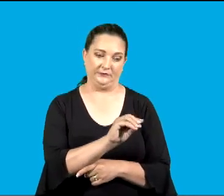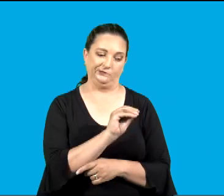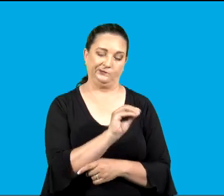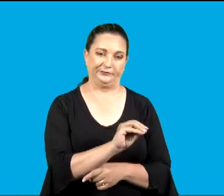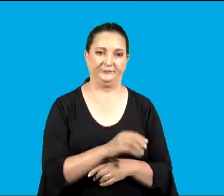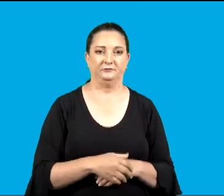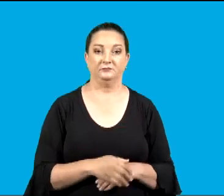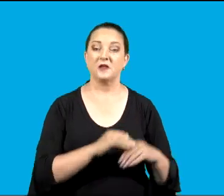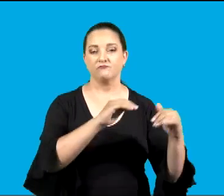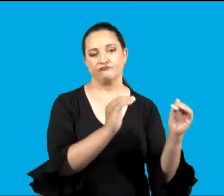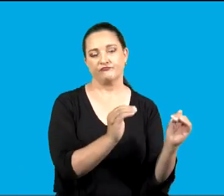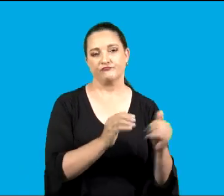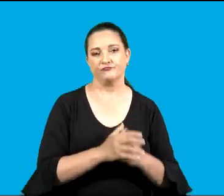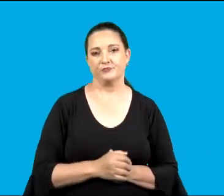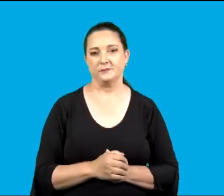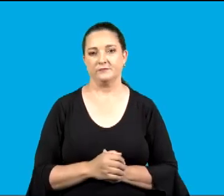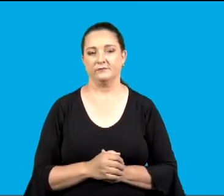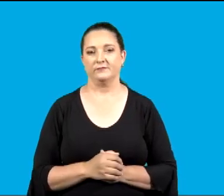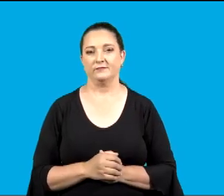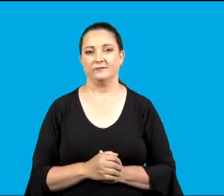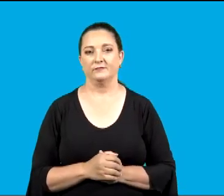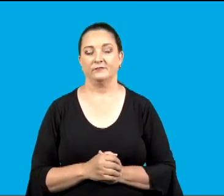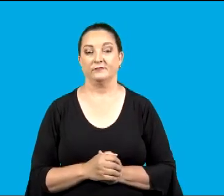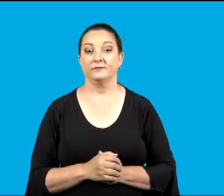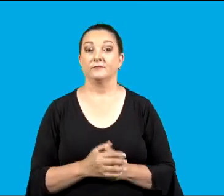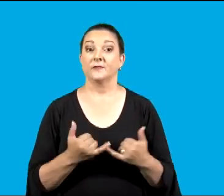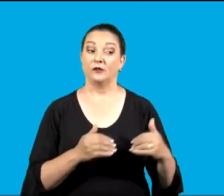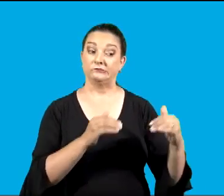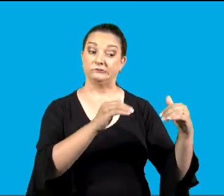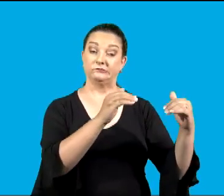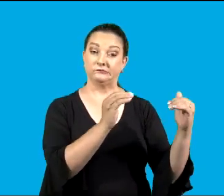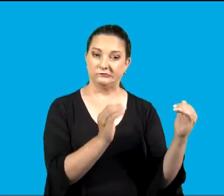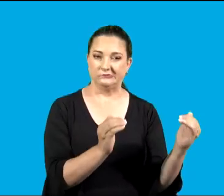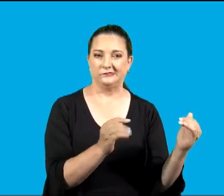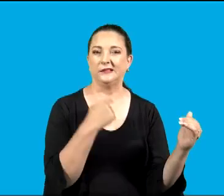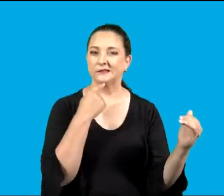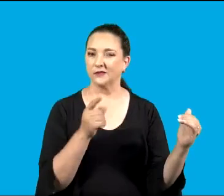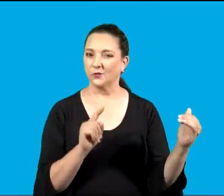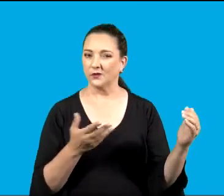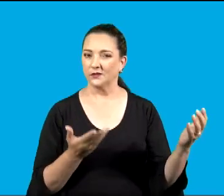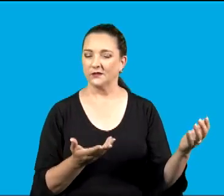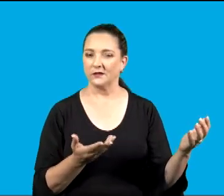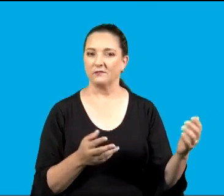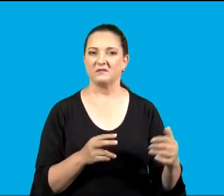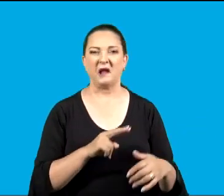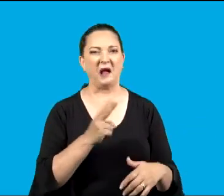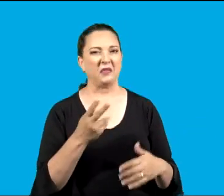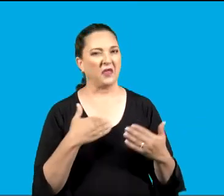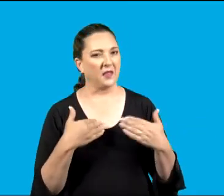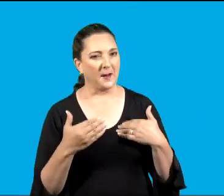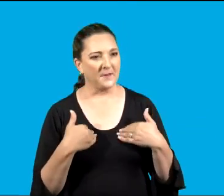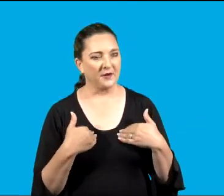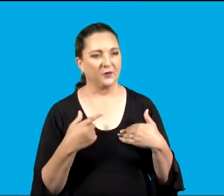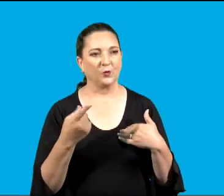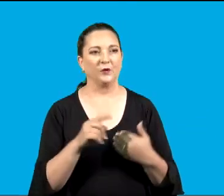4,840. Then I close the brackets. Let's close the brackets together. So when closing the brackets, we are now saying, under